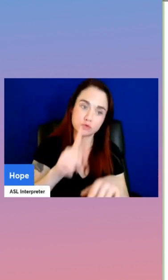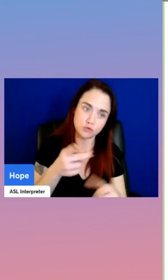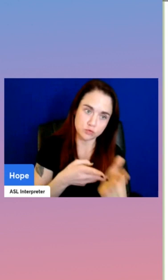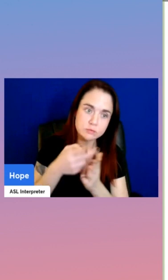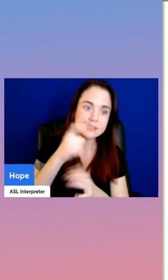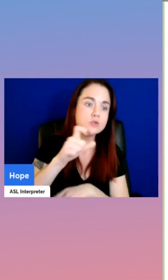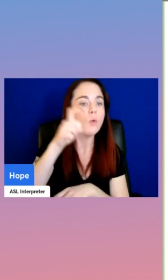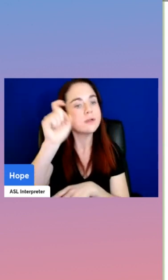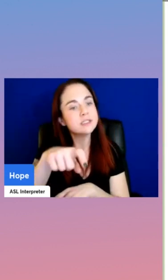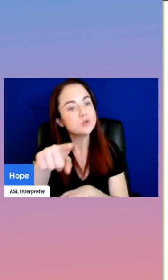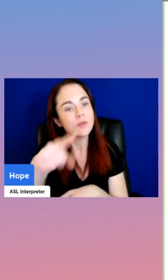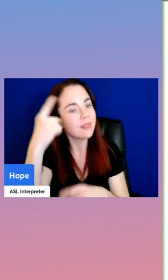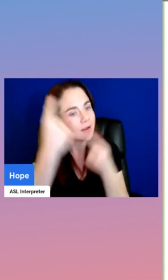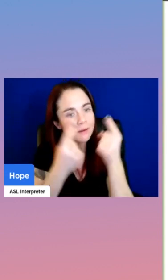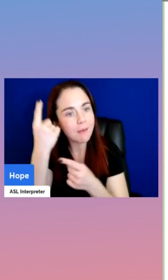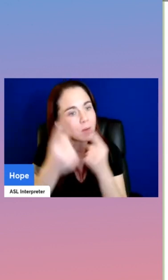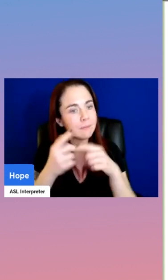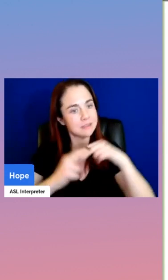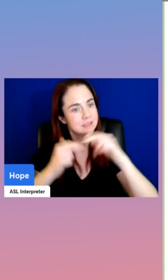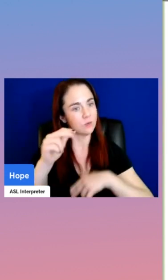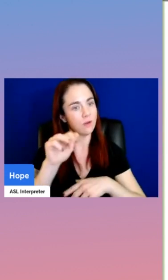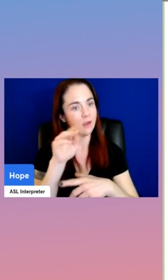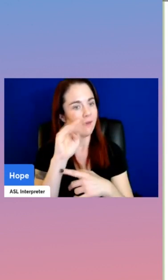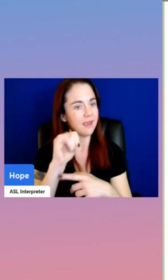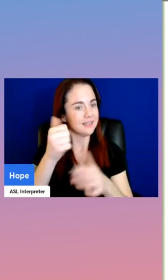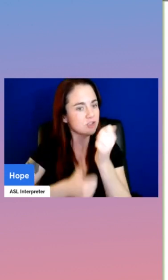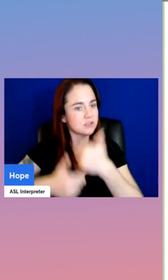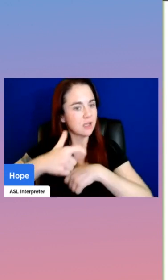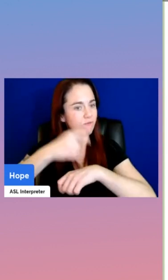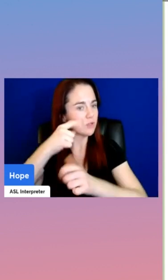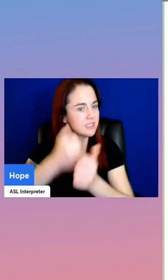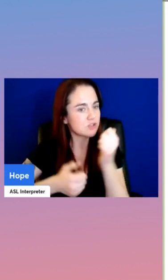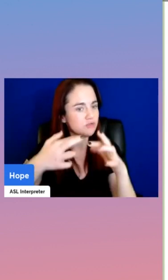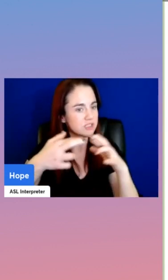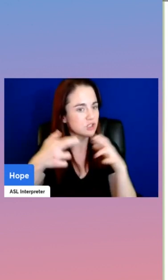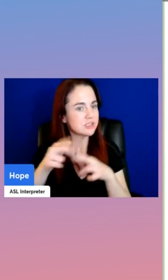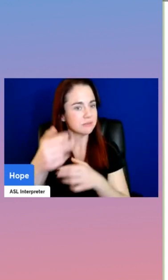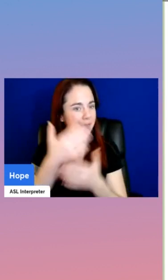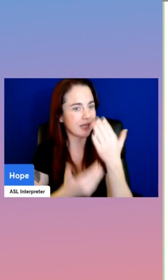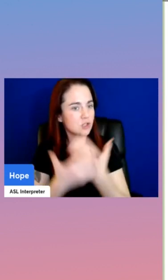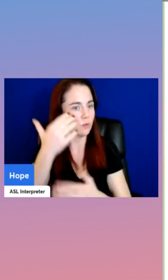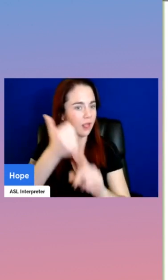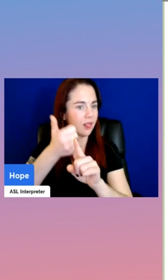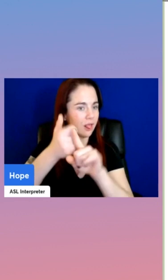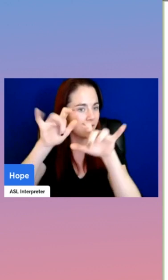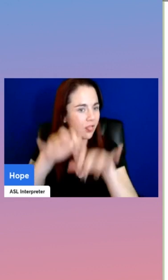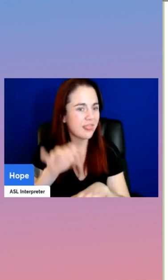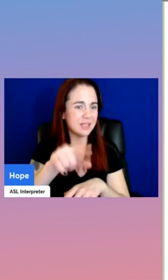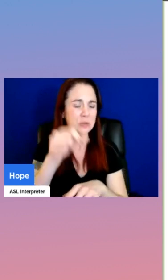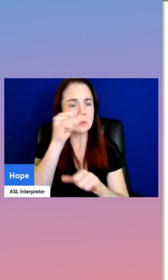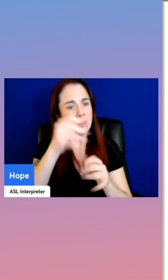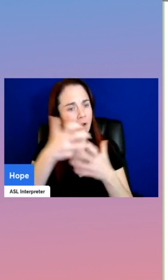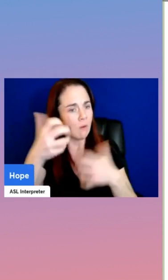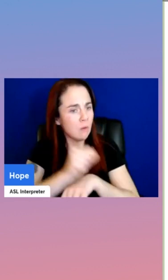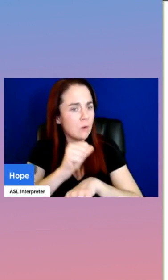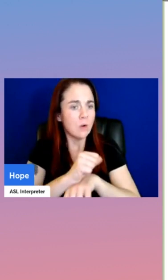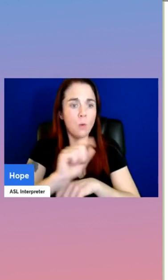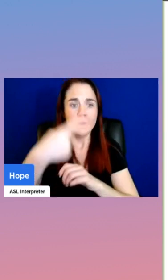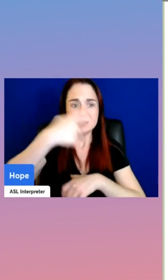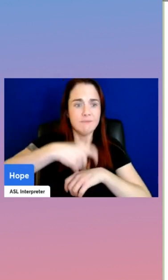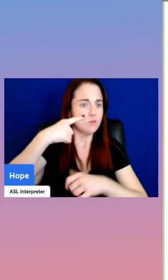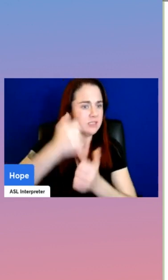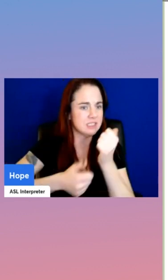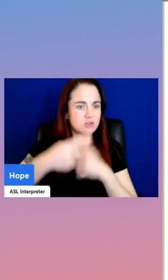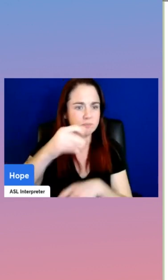need to think about building your AMIs each time for each region manually, which is a tedious process. You do it once with Packer,